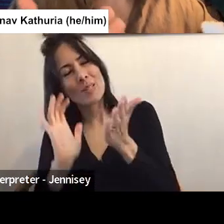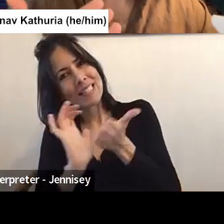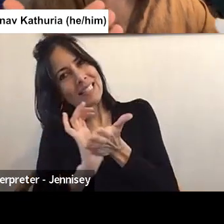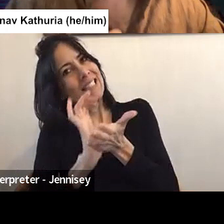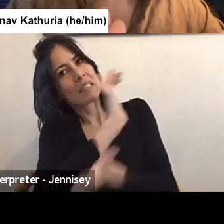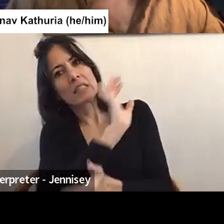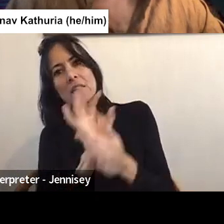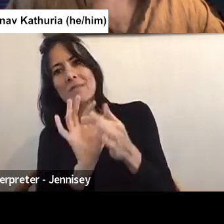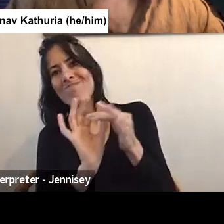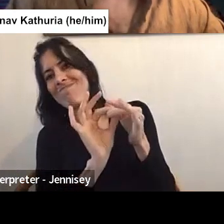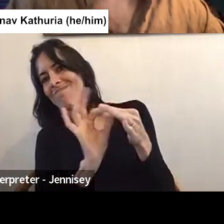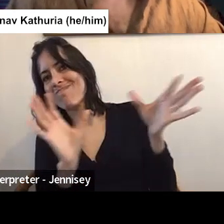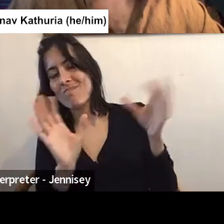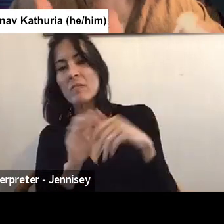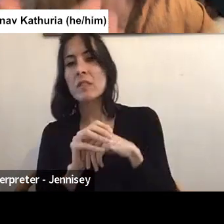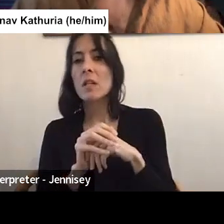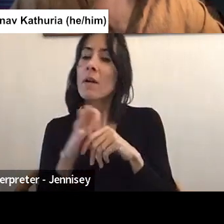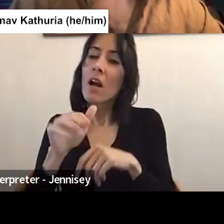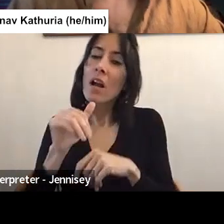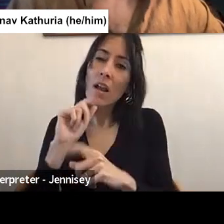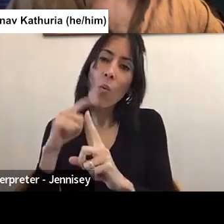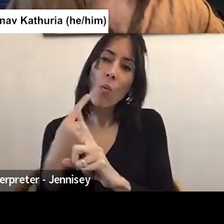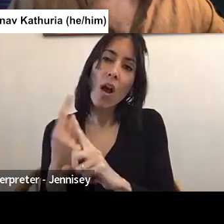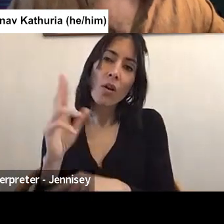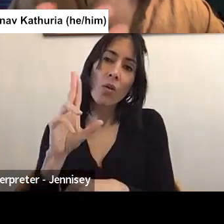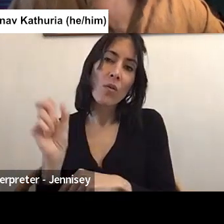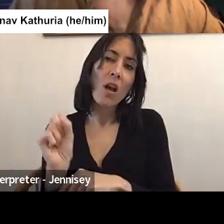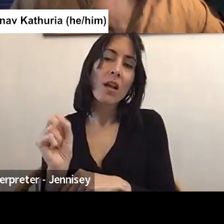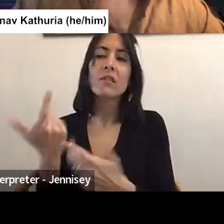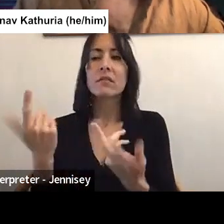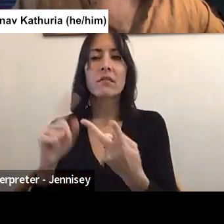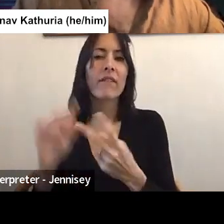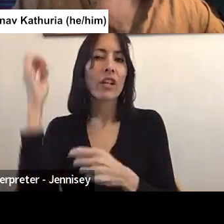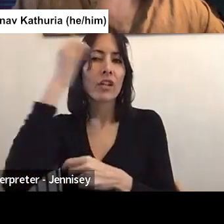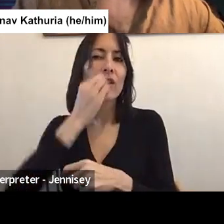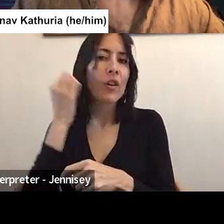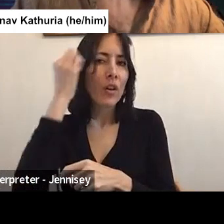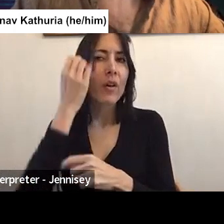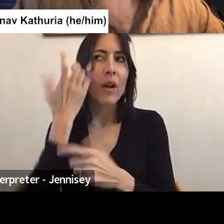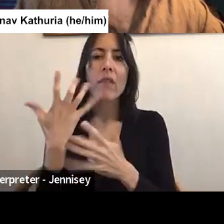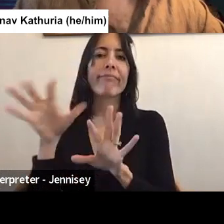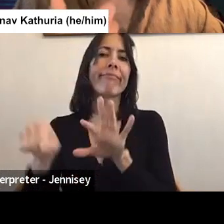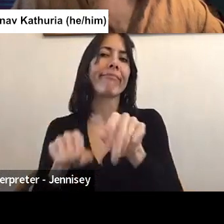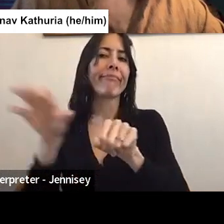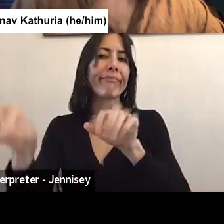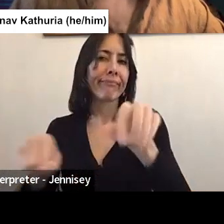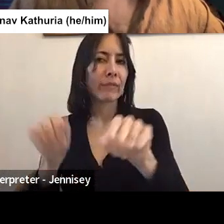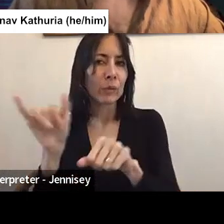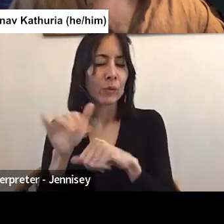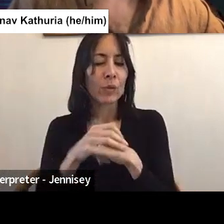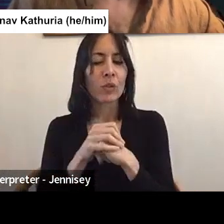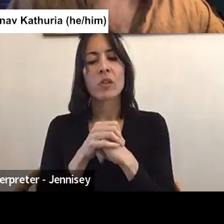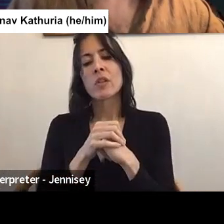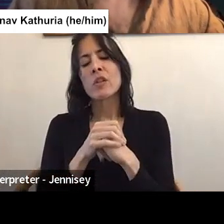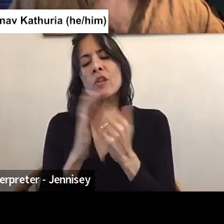not a uniquely U.S. phenomenon, right? We're talking about the global north and all forms of imperialism too. So I think to go back to this word